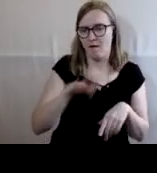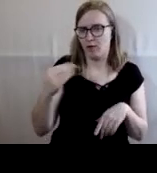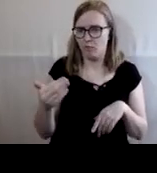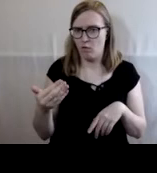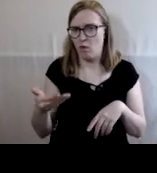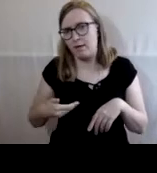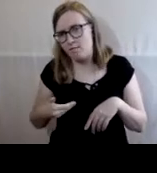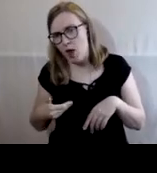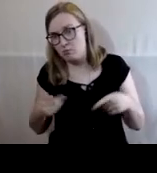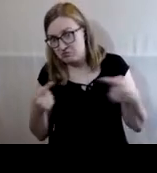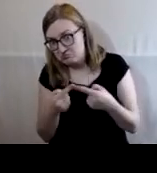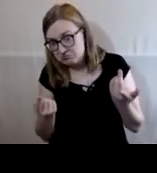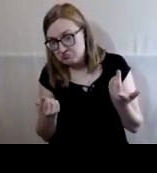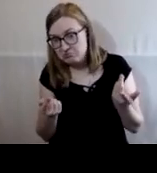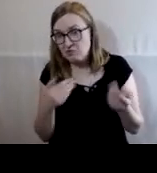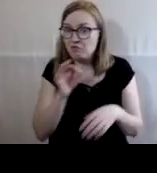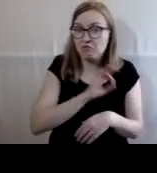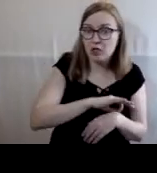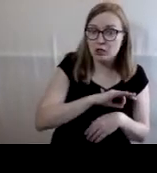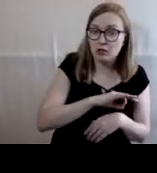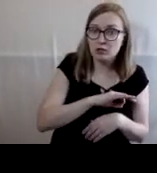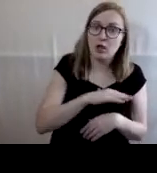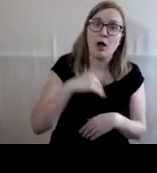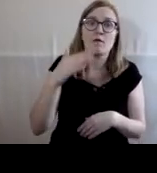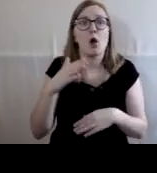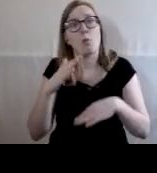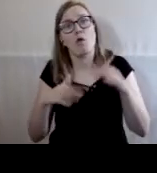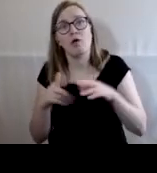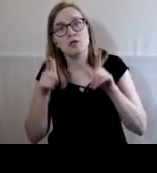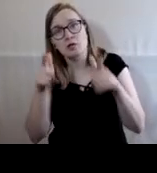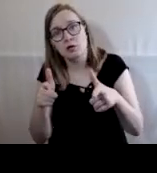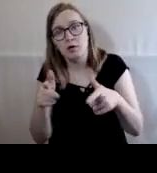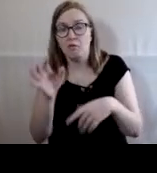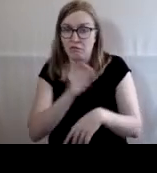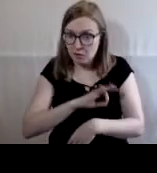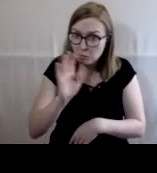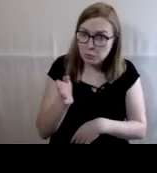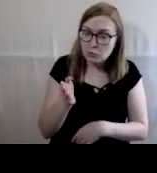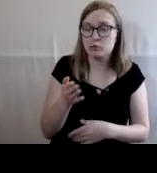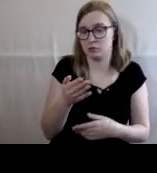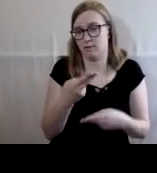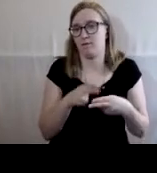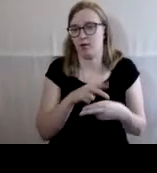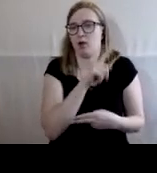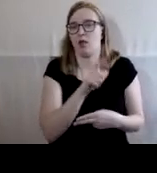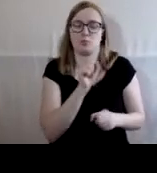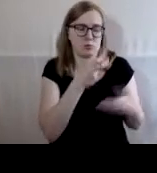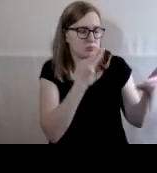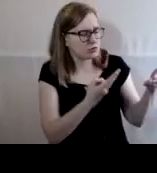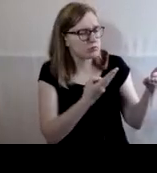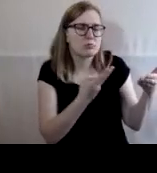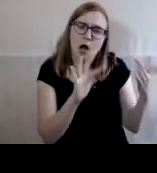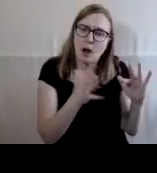So given the 2 years you have with these students, you want to make sure you make